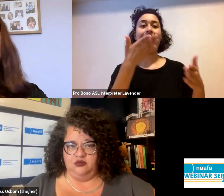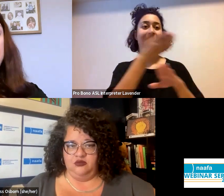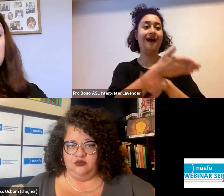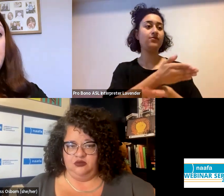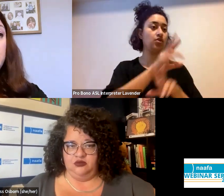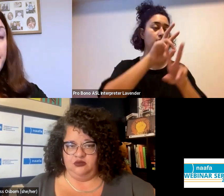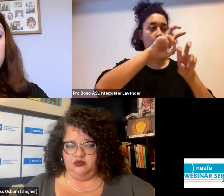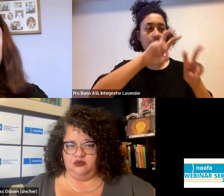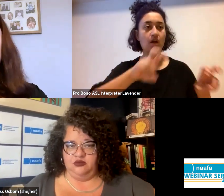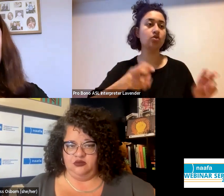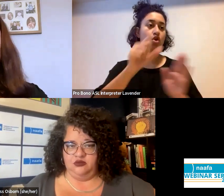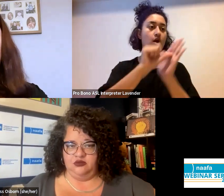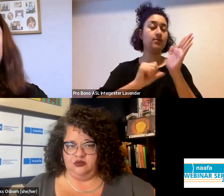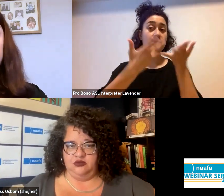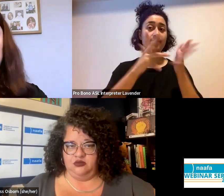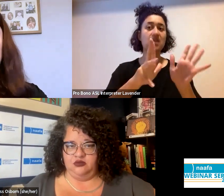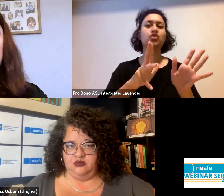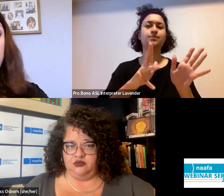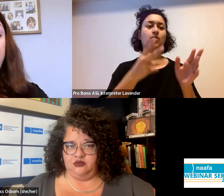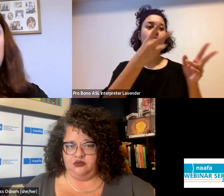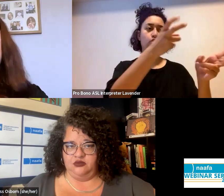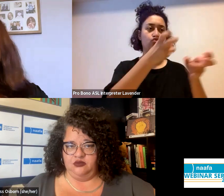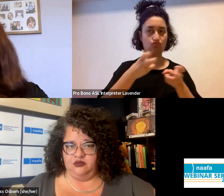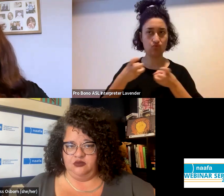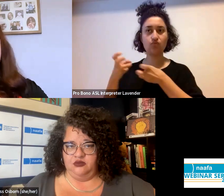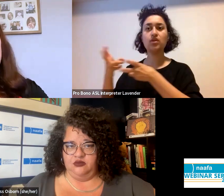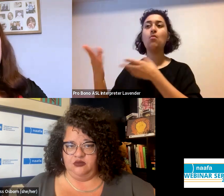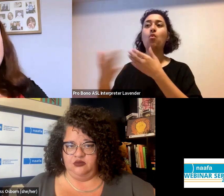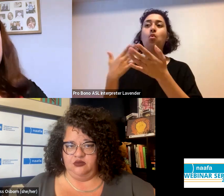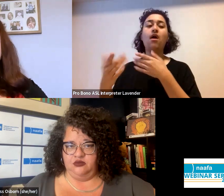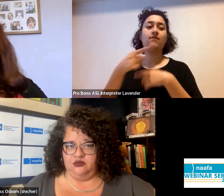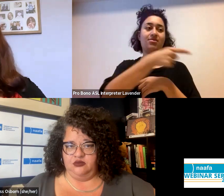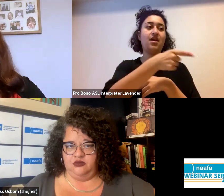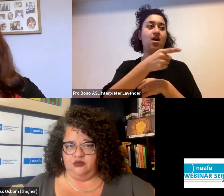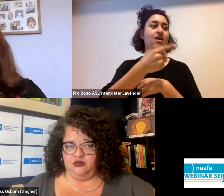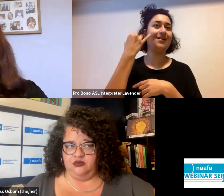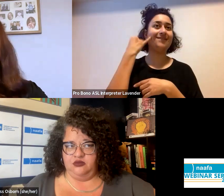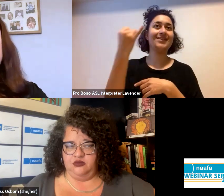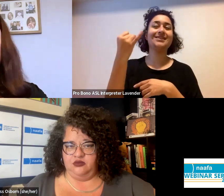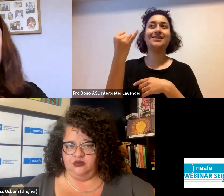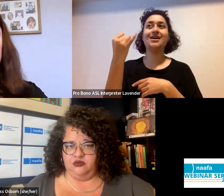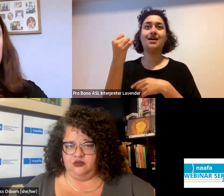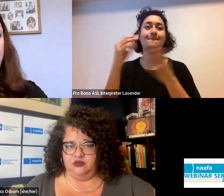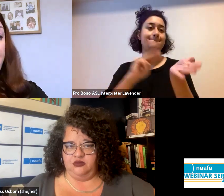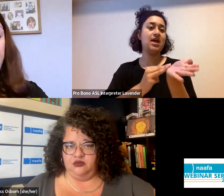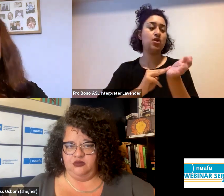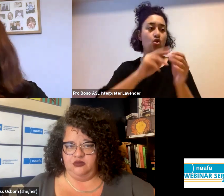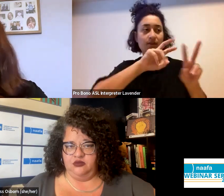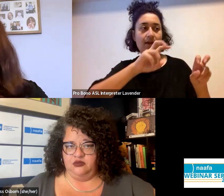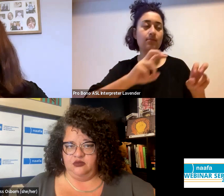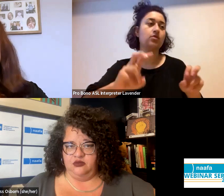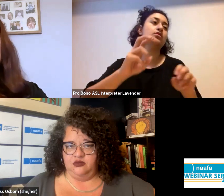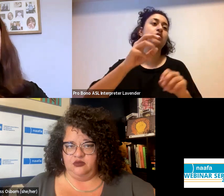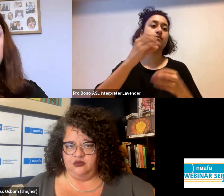is complete, we transfer them from wherever they are, whether it's the medical examiner's office or a local hospital. And